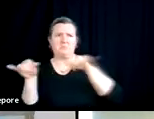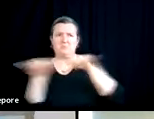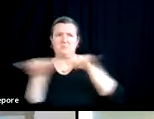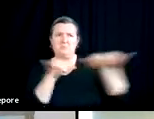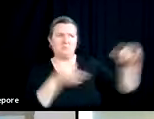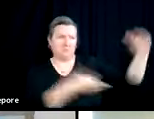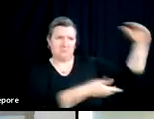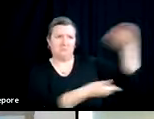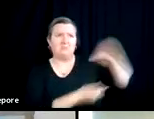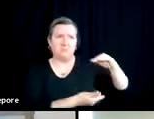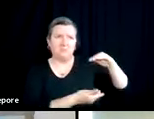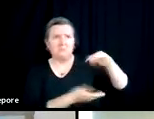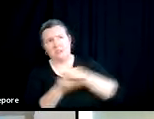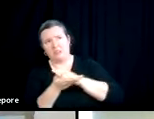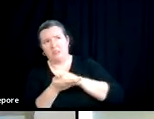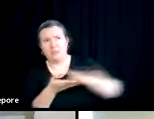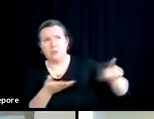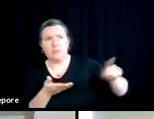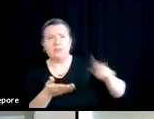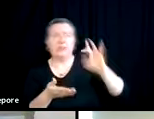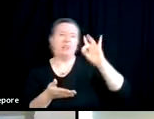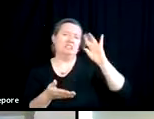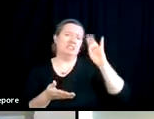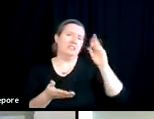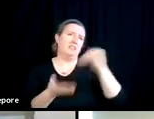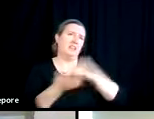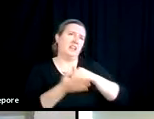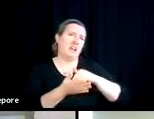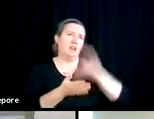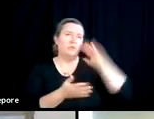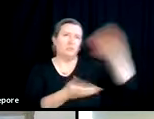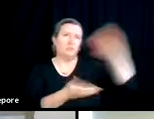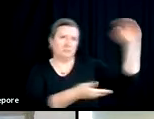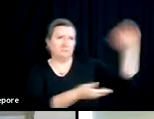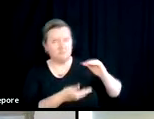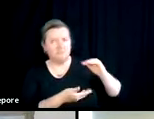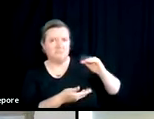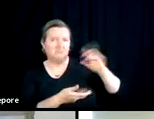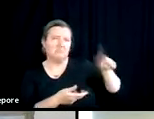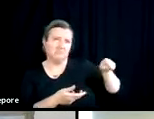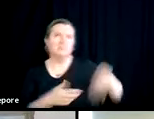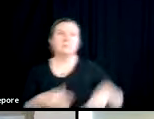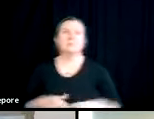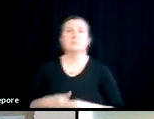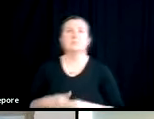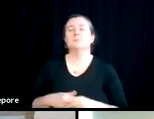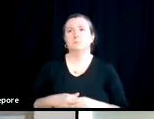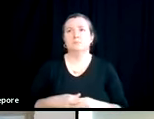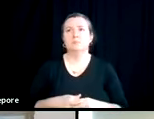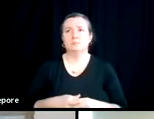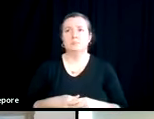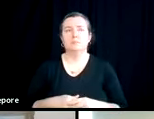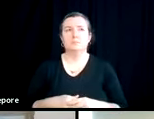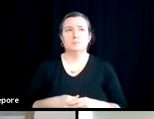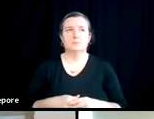is 87,400. For the week of February 28th, that amount will remain steady,